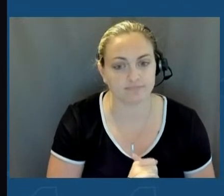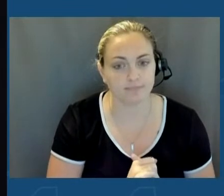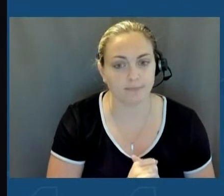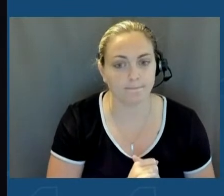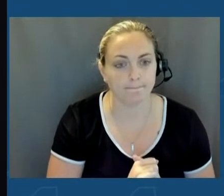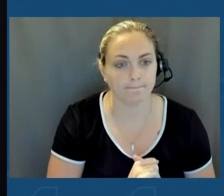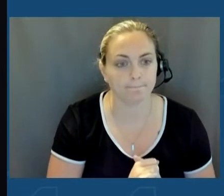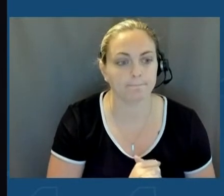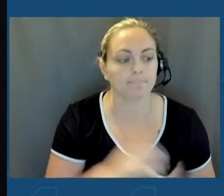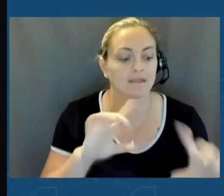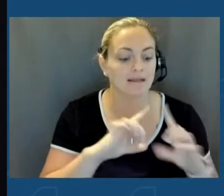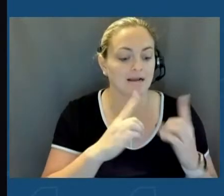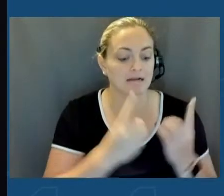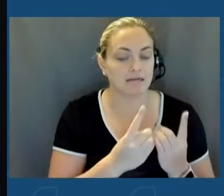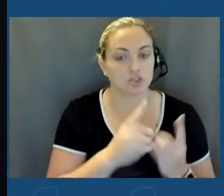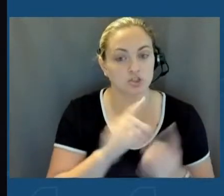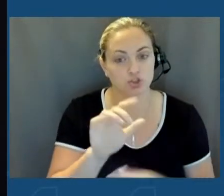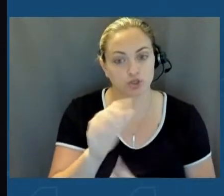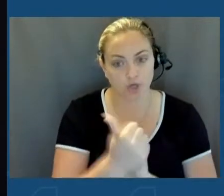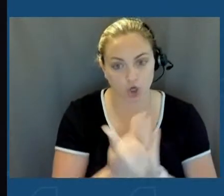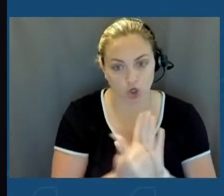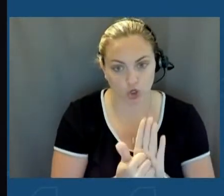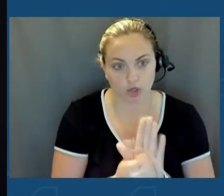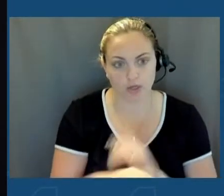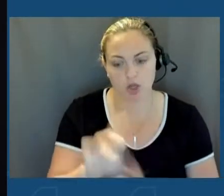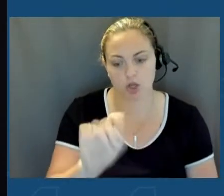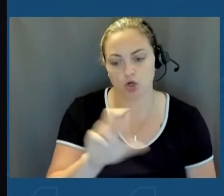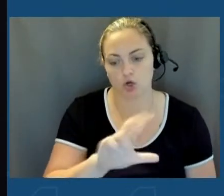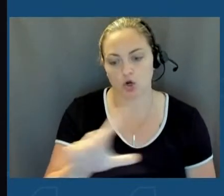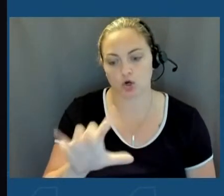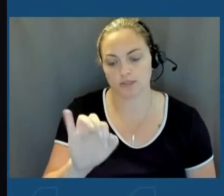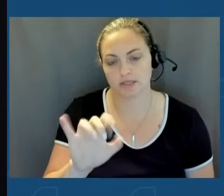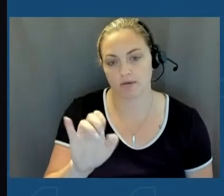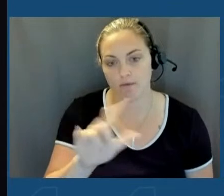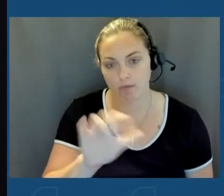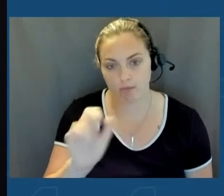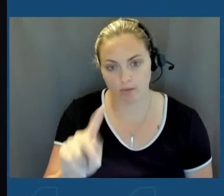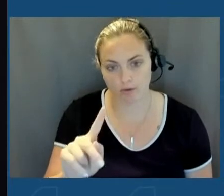Our district attorney, Darcel Clark, along with the other district attorneys.